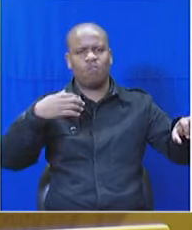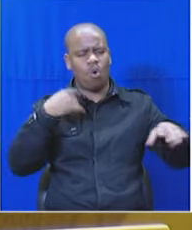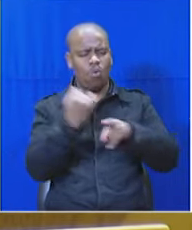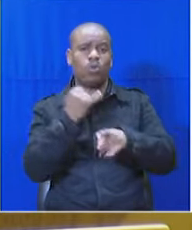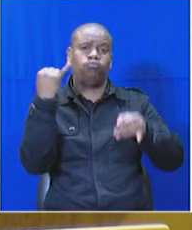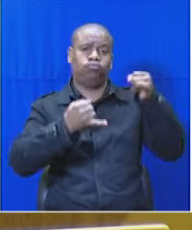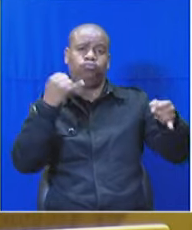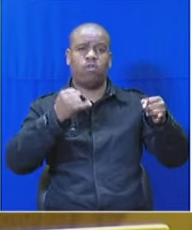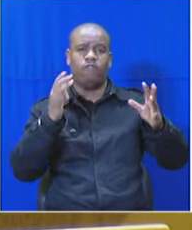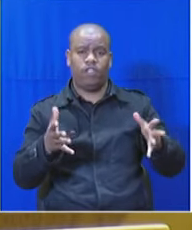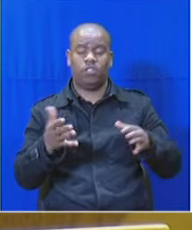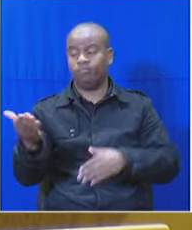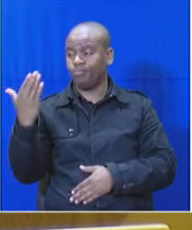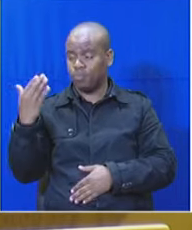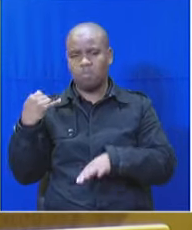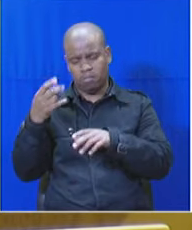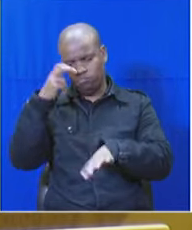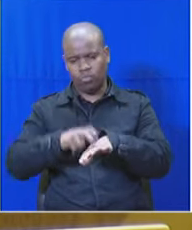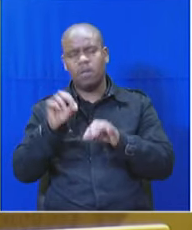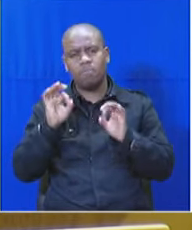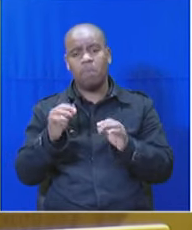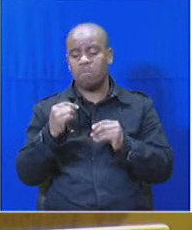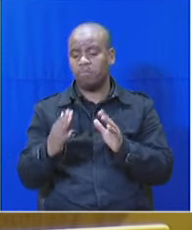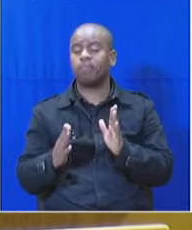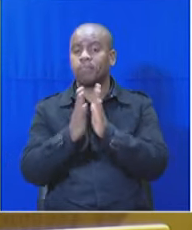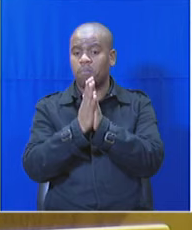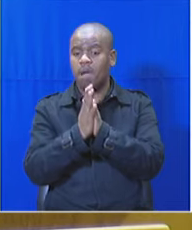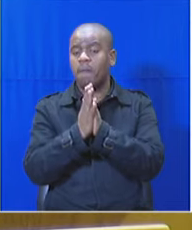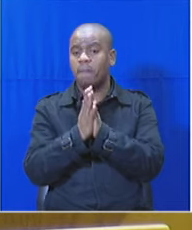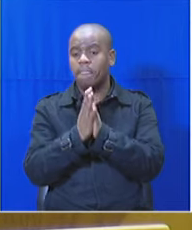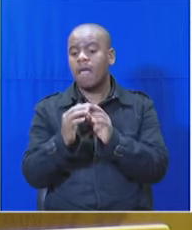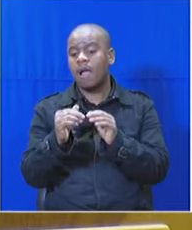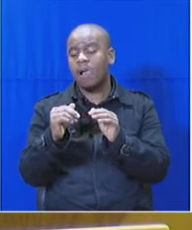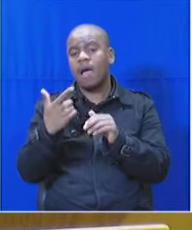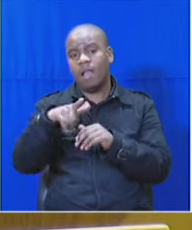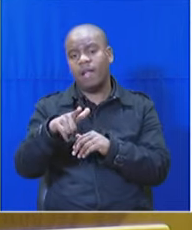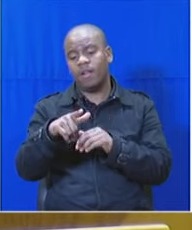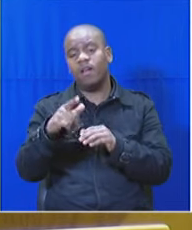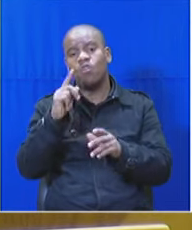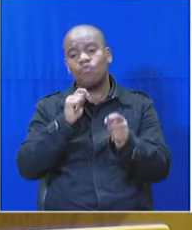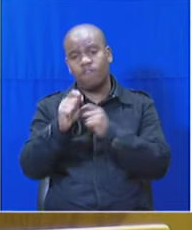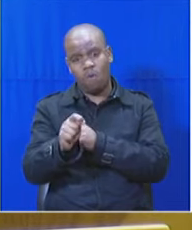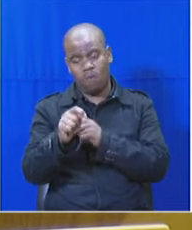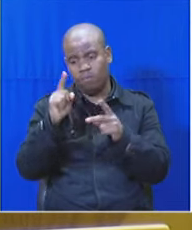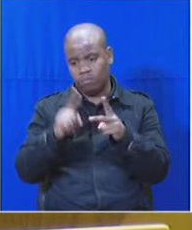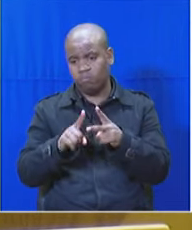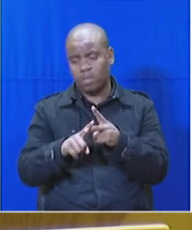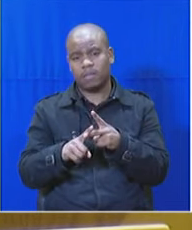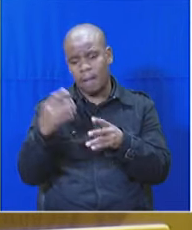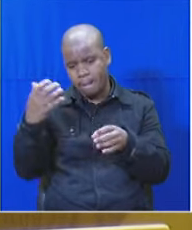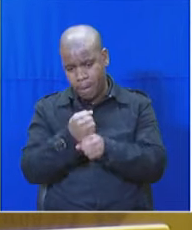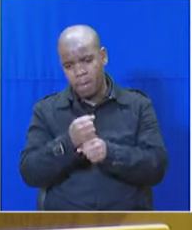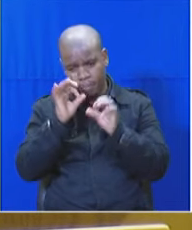others, acknowledged the need to ensure that approaches to land reform achieved their outcome at the